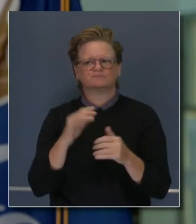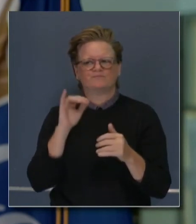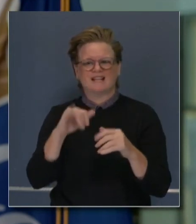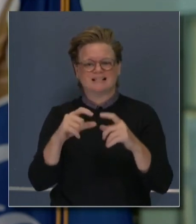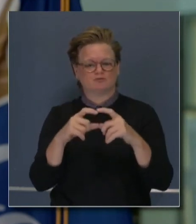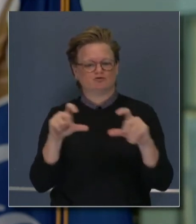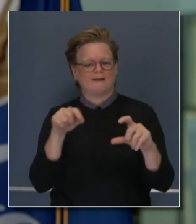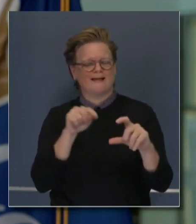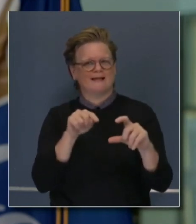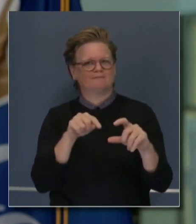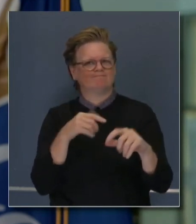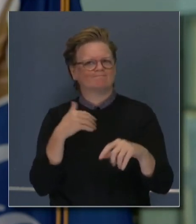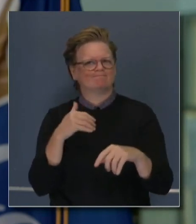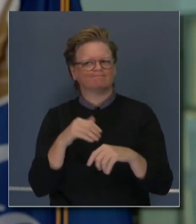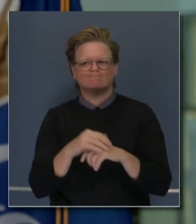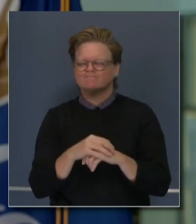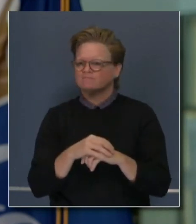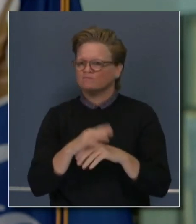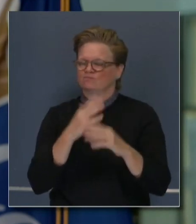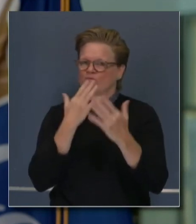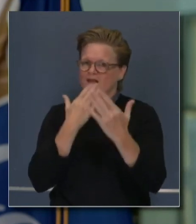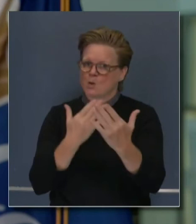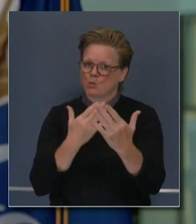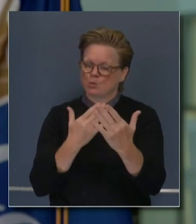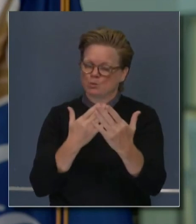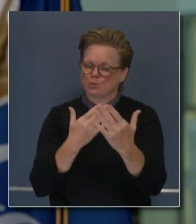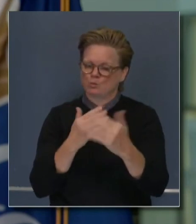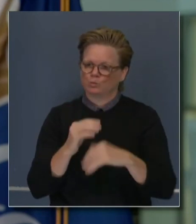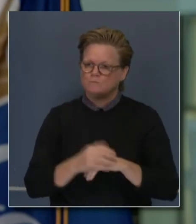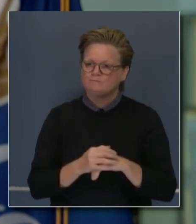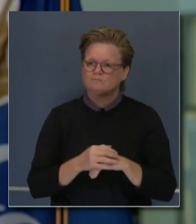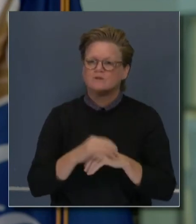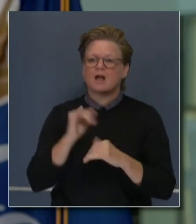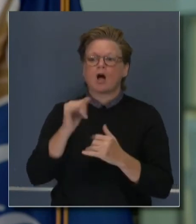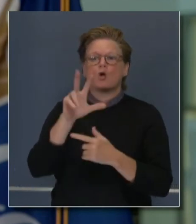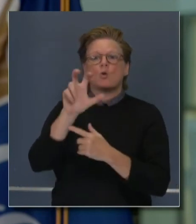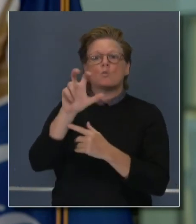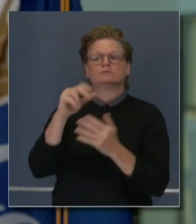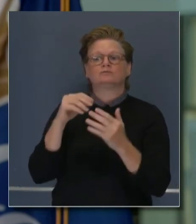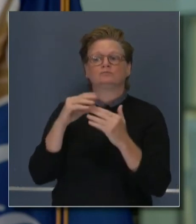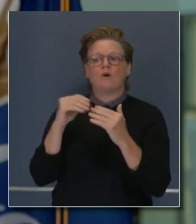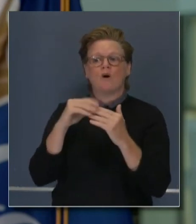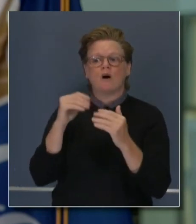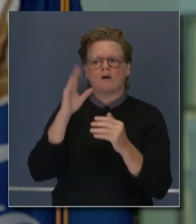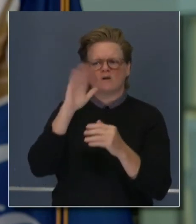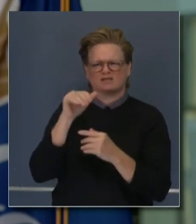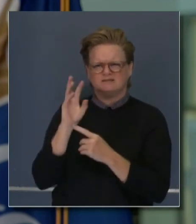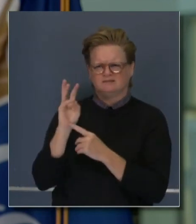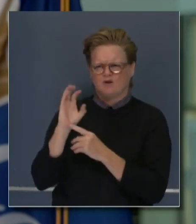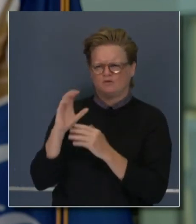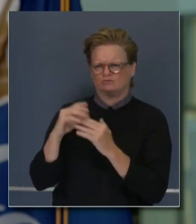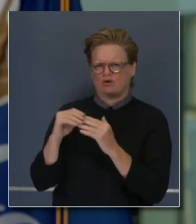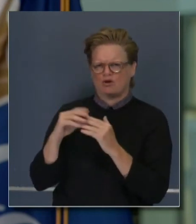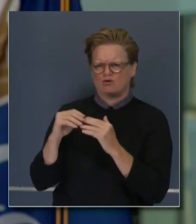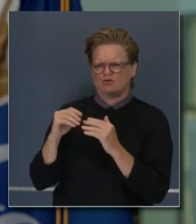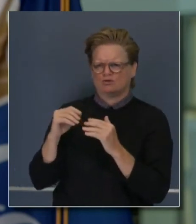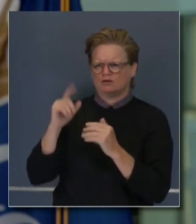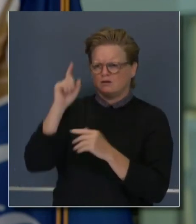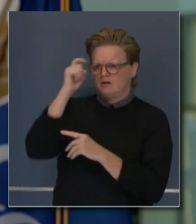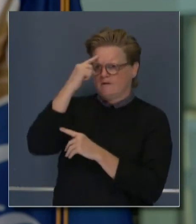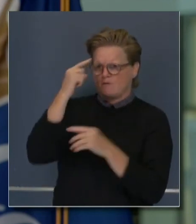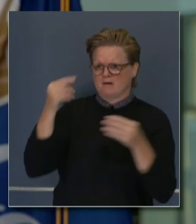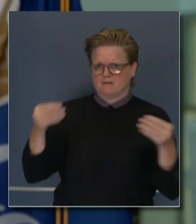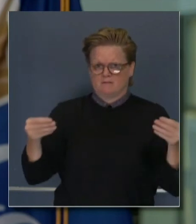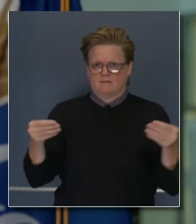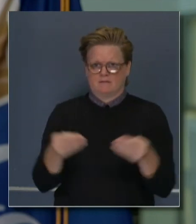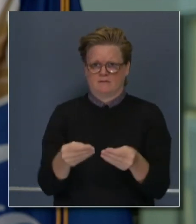for prompting this. The $300, we no longer have that $600 contribution that's coming from the federal government